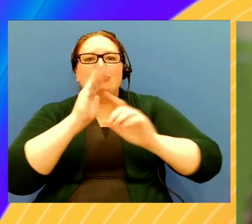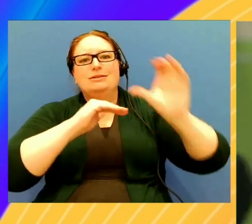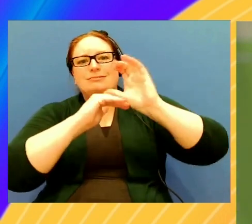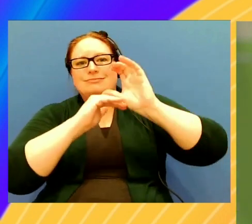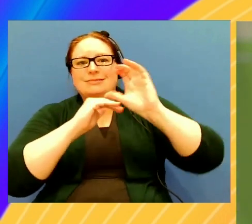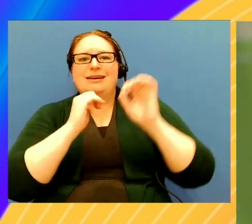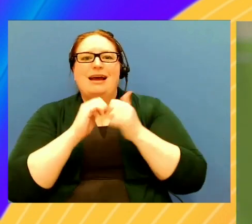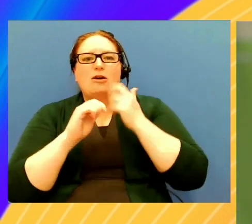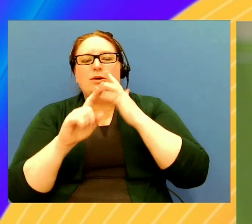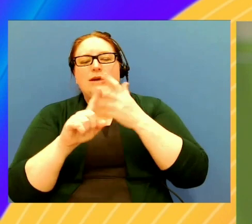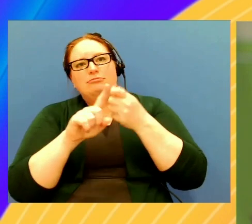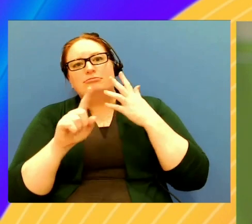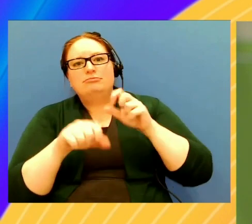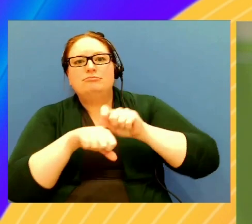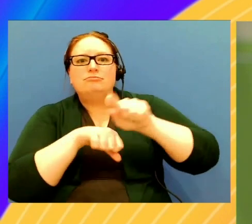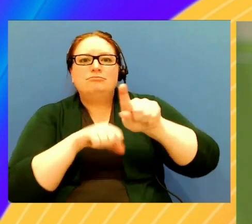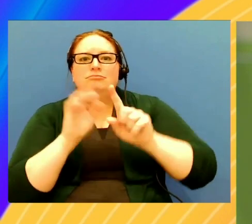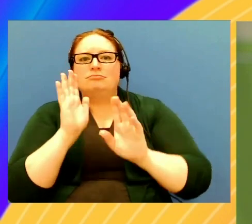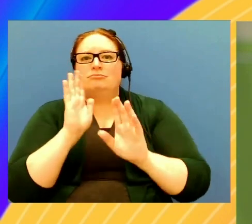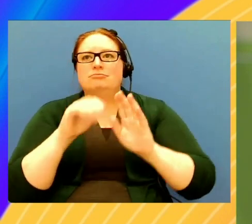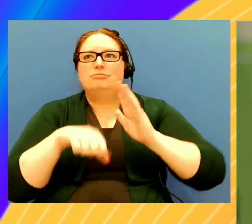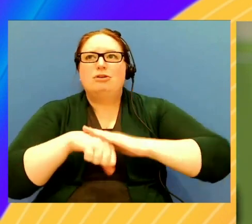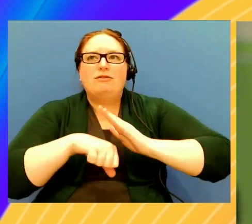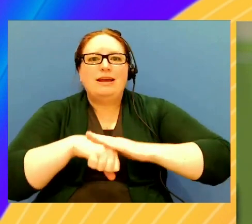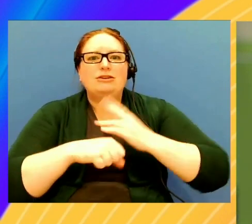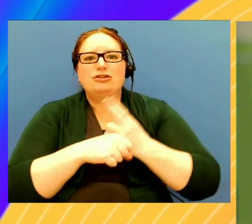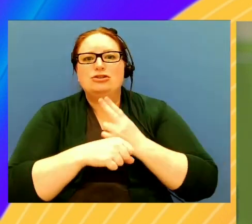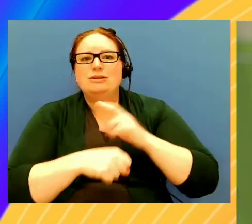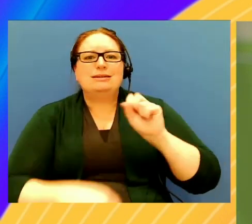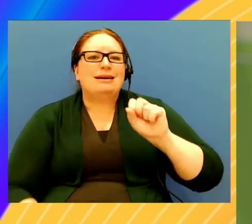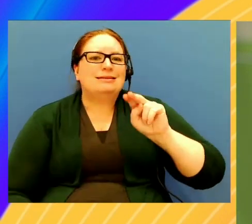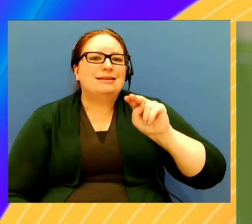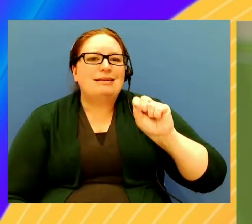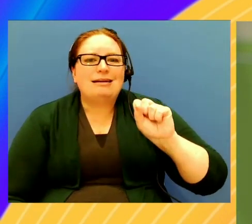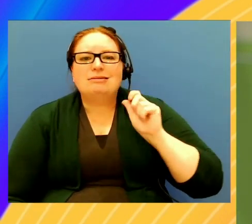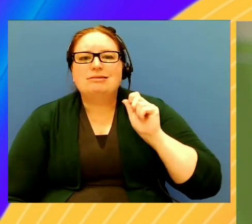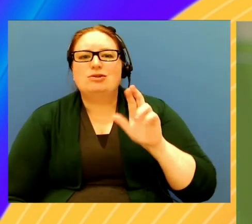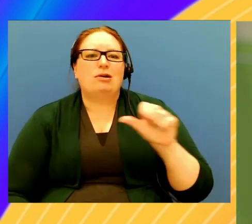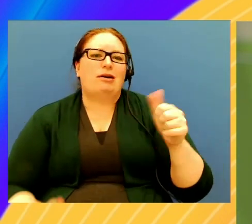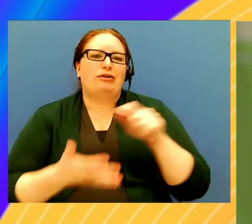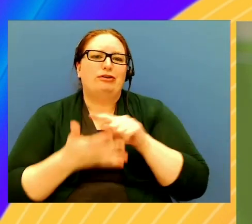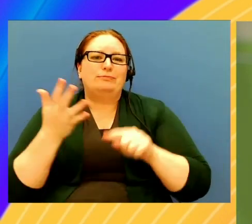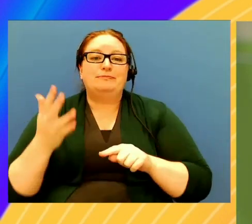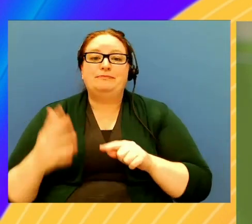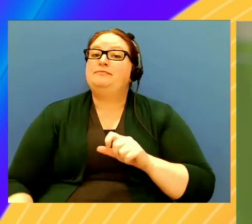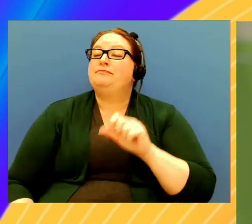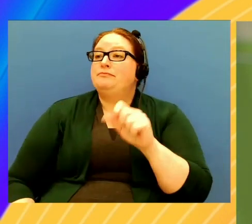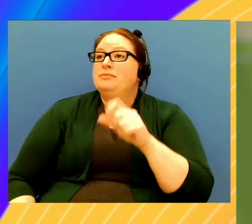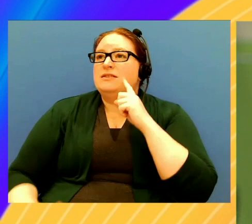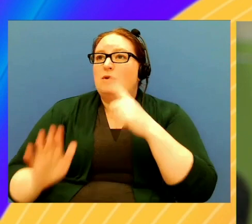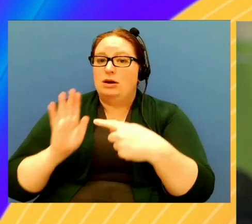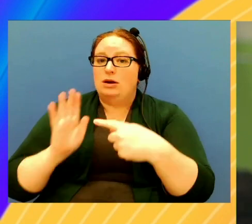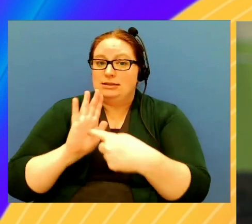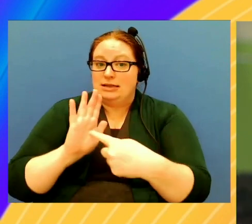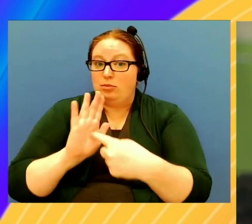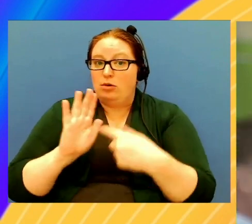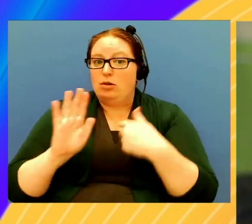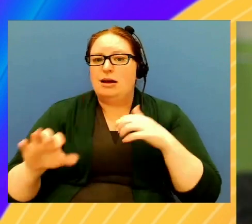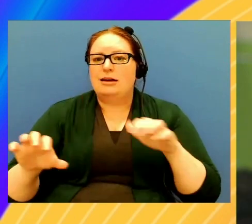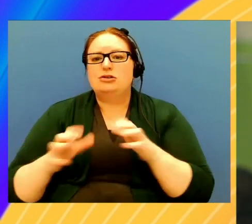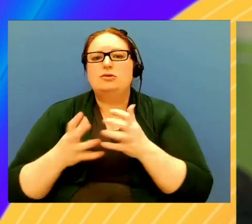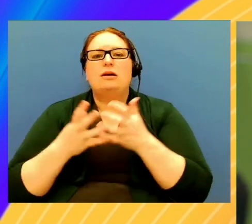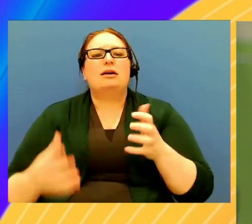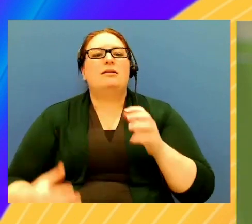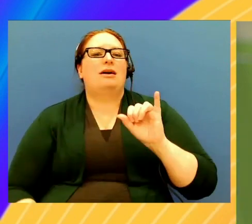by sending notifications using SNS or any other third-party providers. Yeah, just for an example, I do a lot of IoT